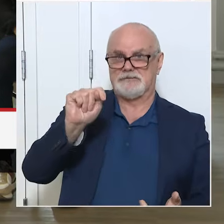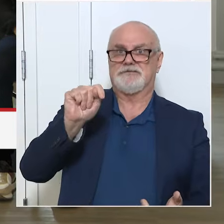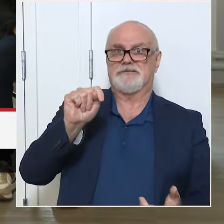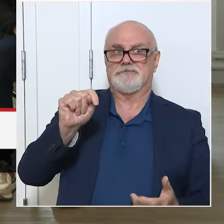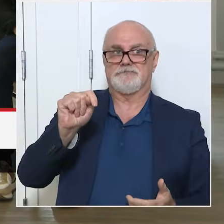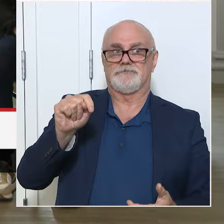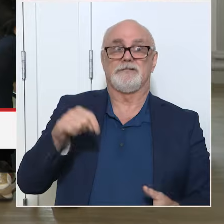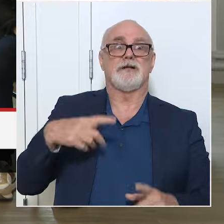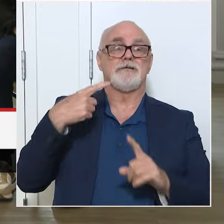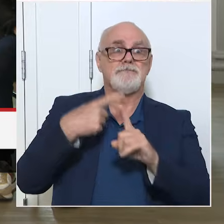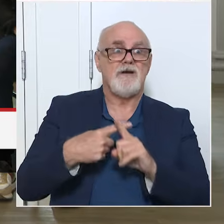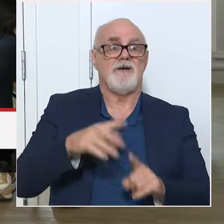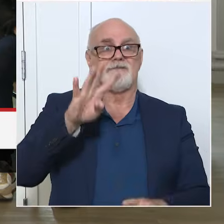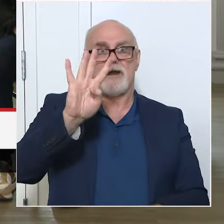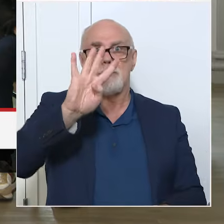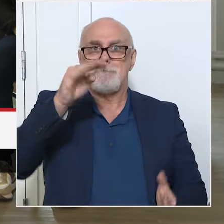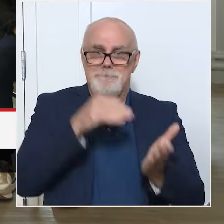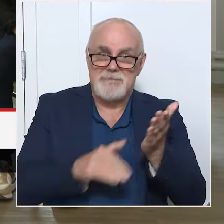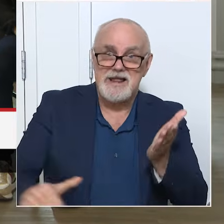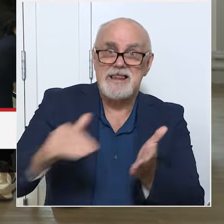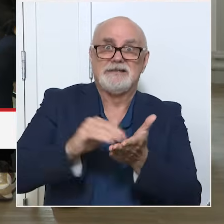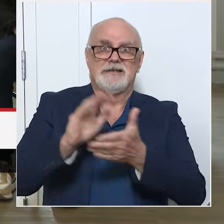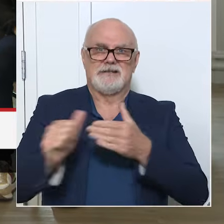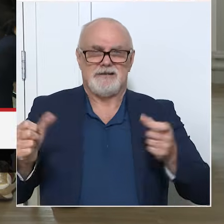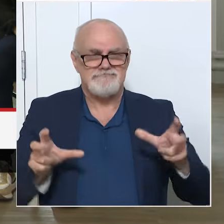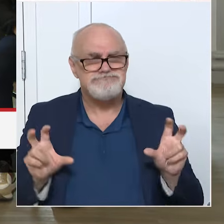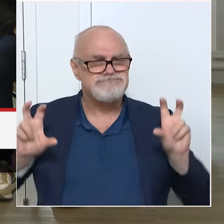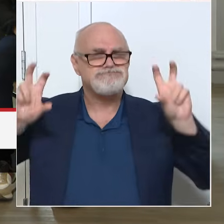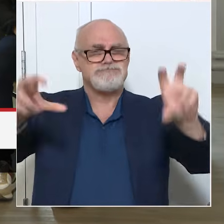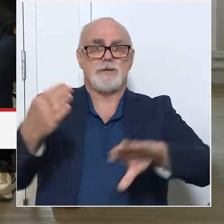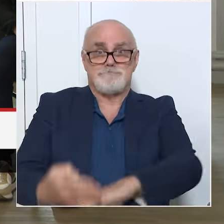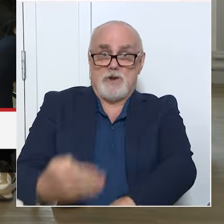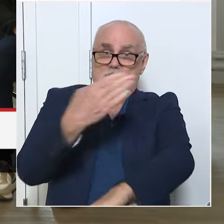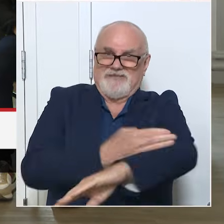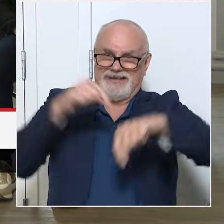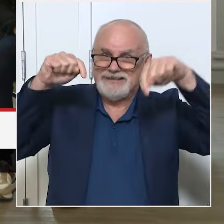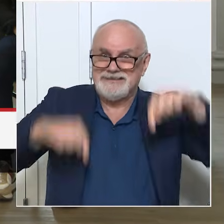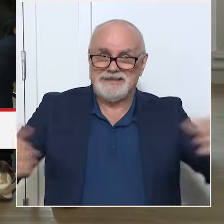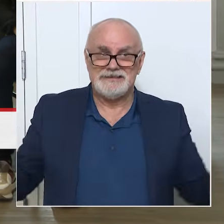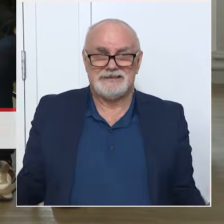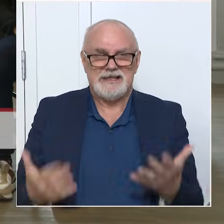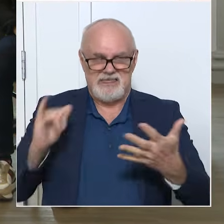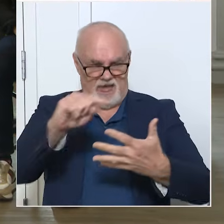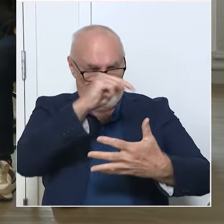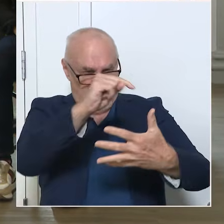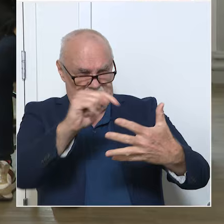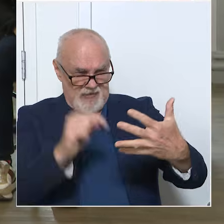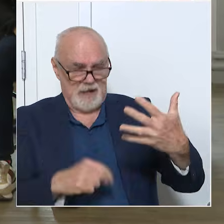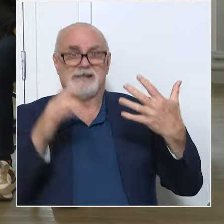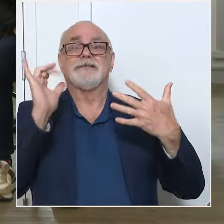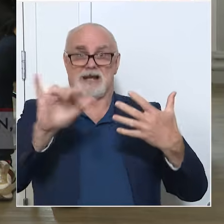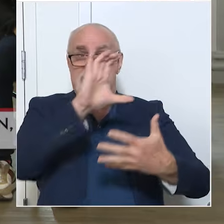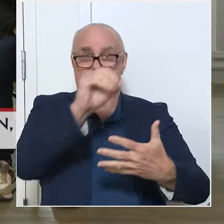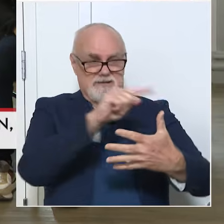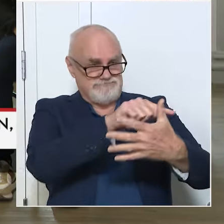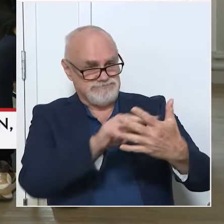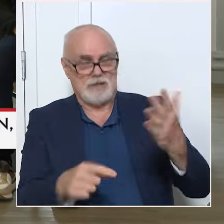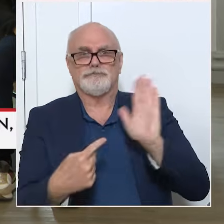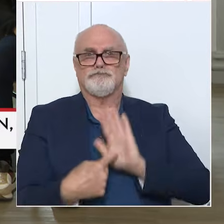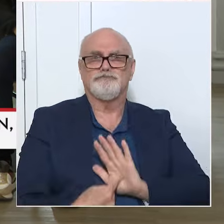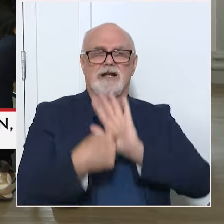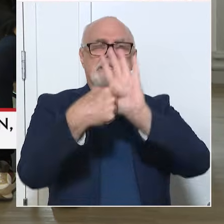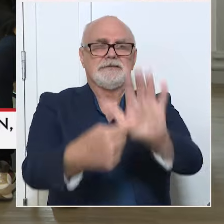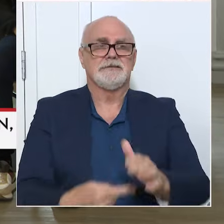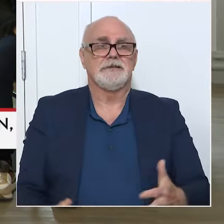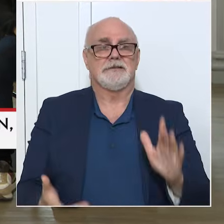$4 million in capital improvements. So these companies represent the industries we've been focused on: